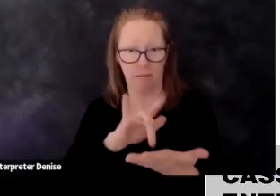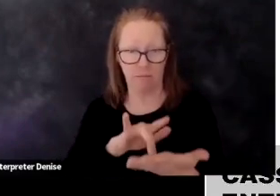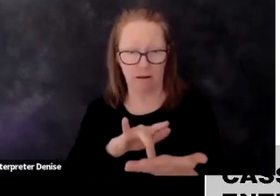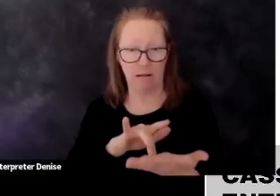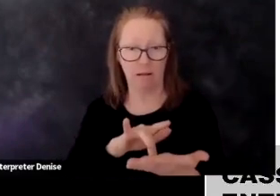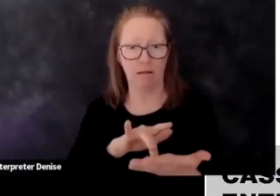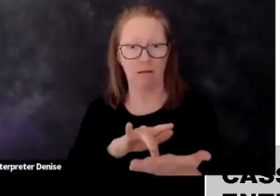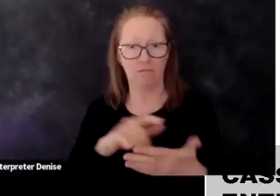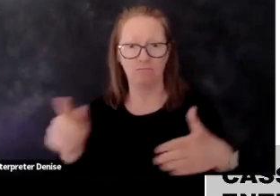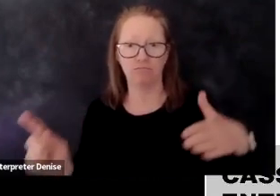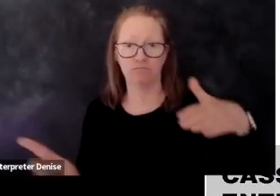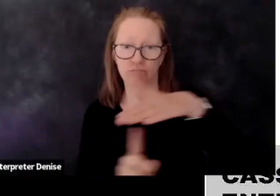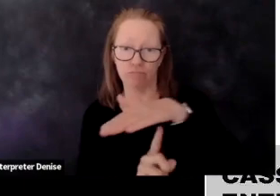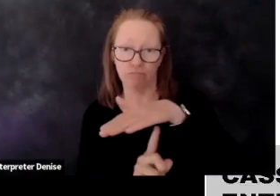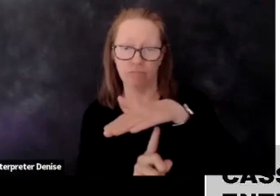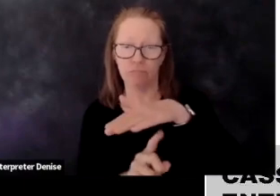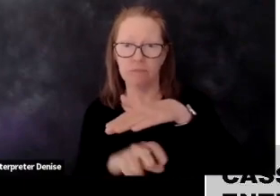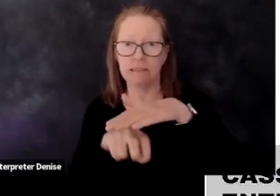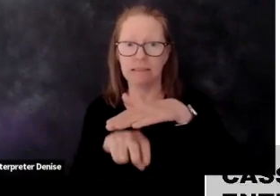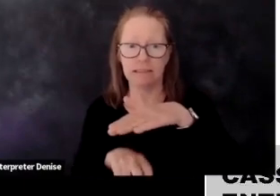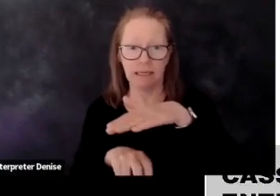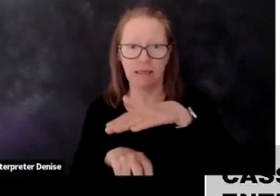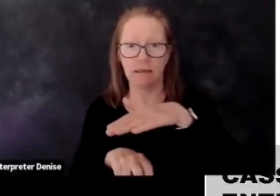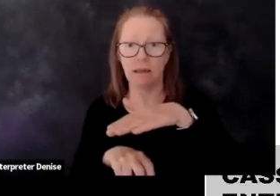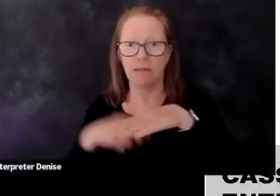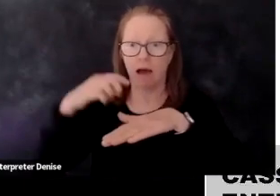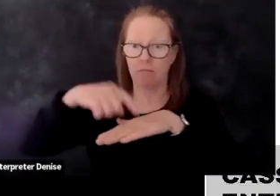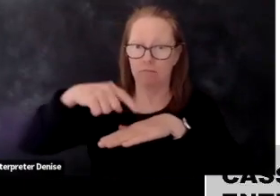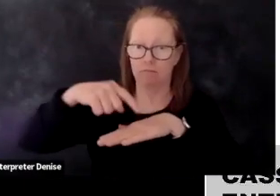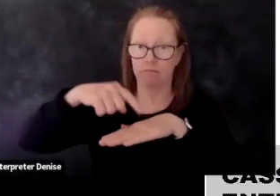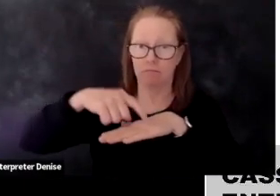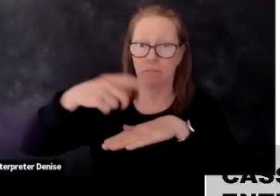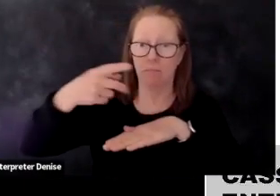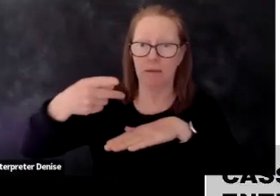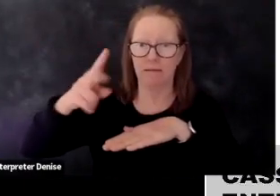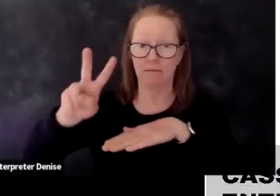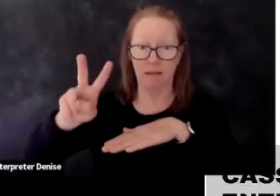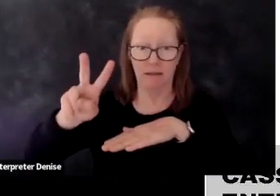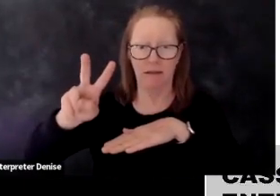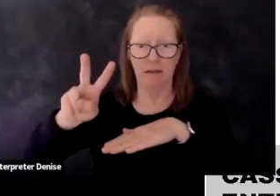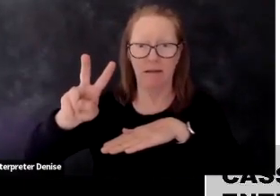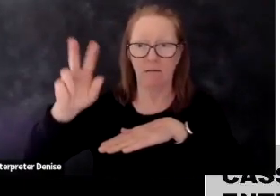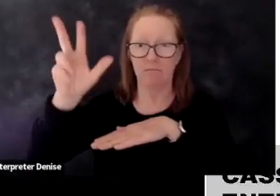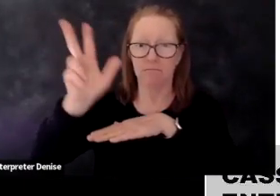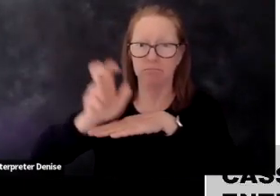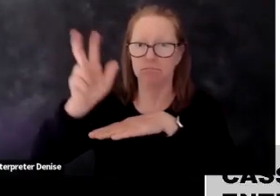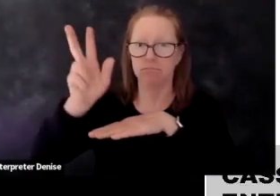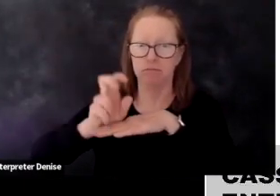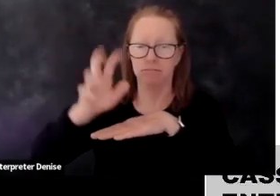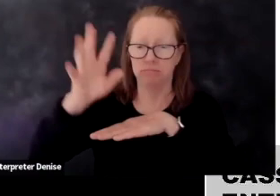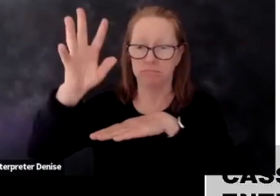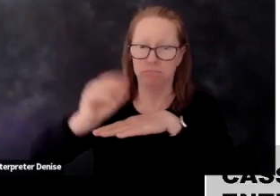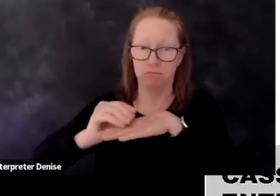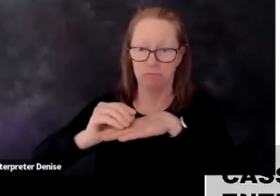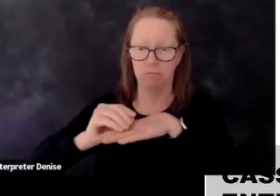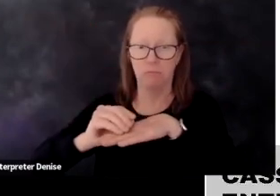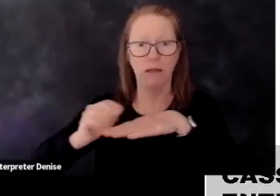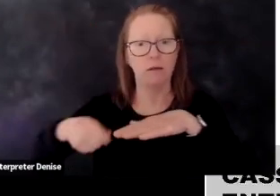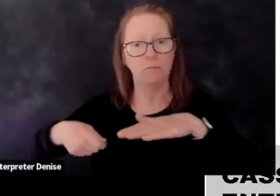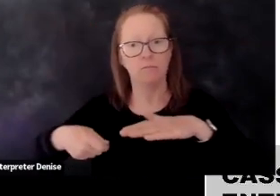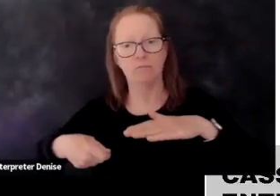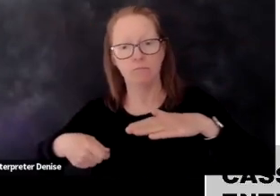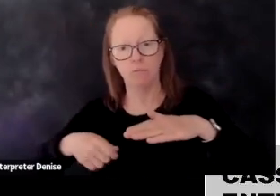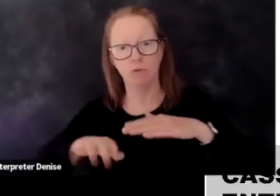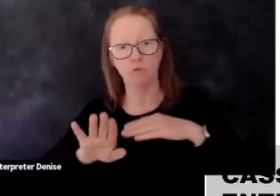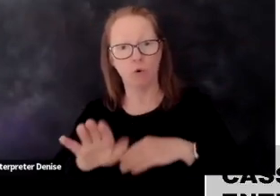in the shade, and those PV panels will provide charging stations for phones and laptops, so you'll be able to